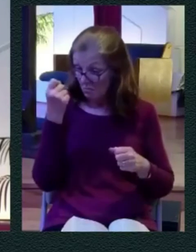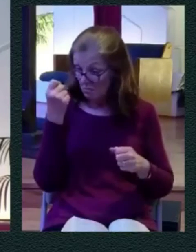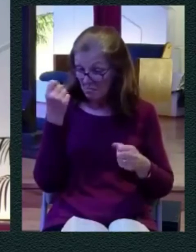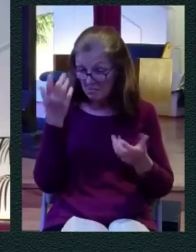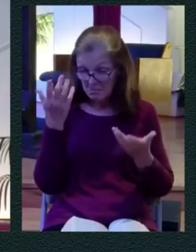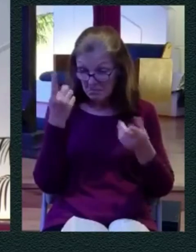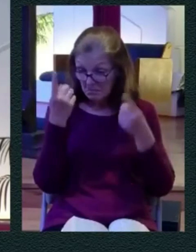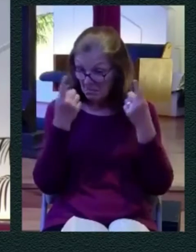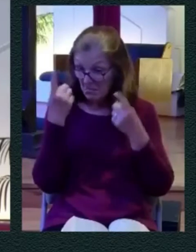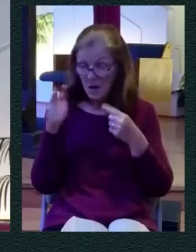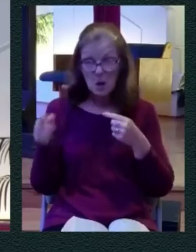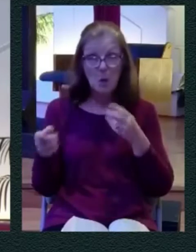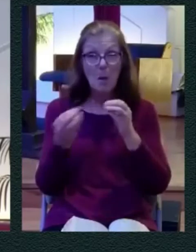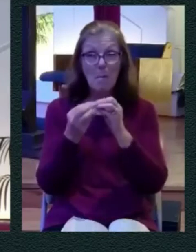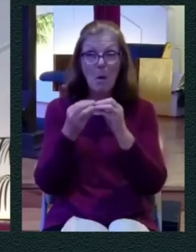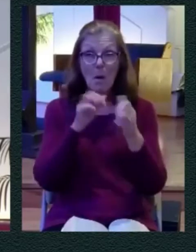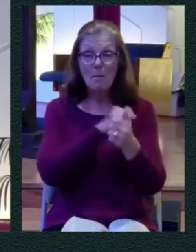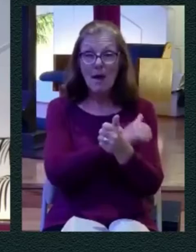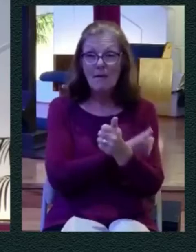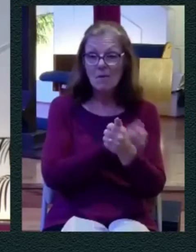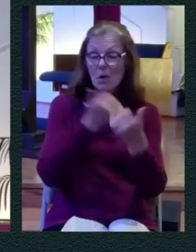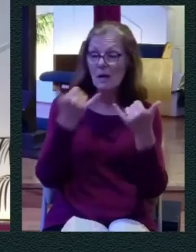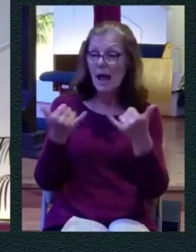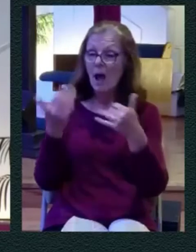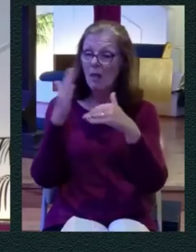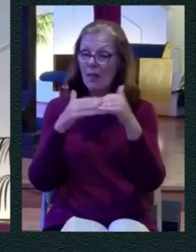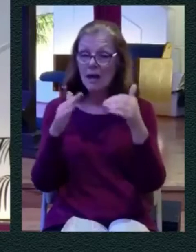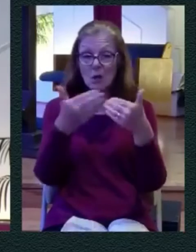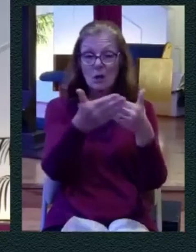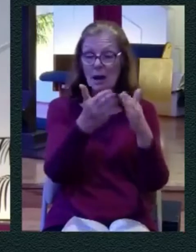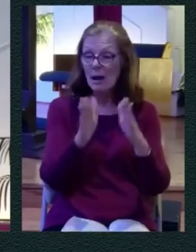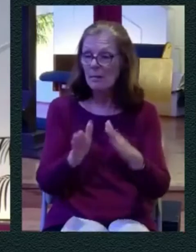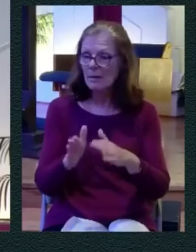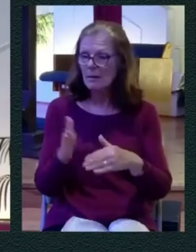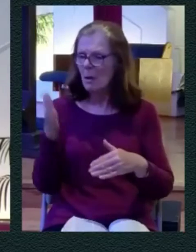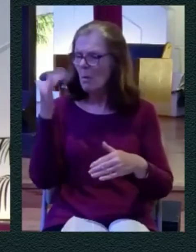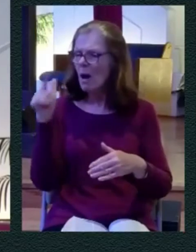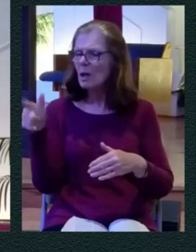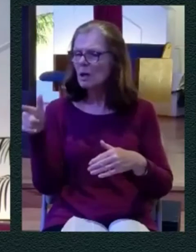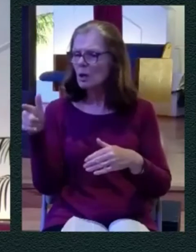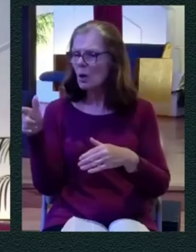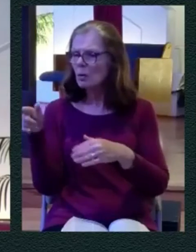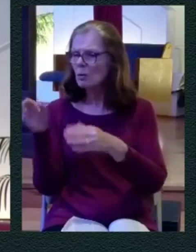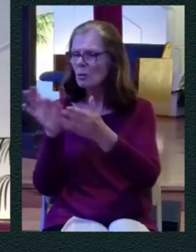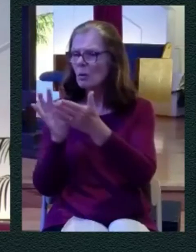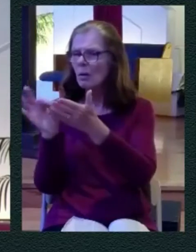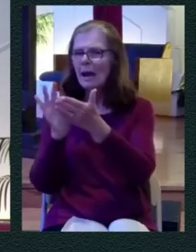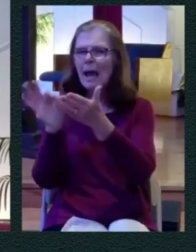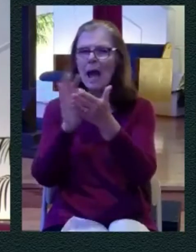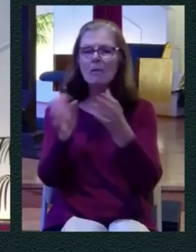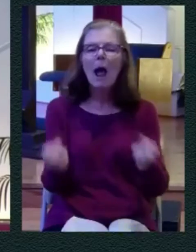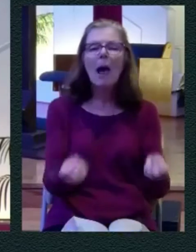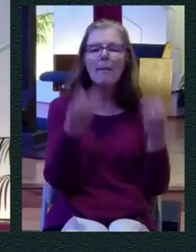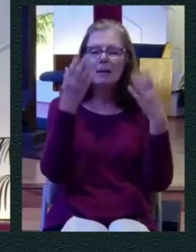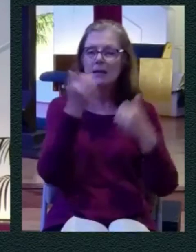even more powerful now than your neighbors? Why don't you number and see how many soldiers you can muster?